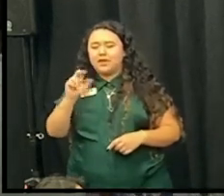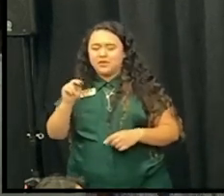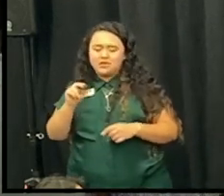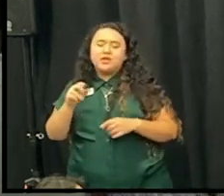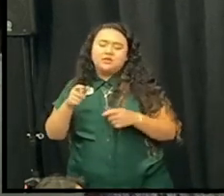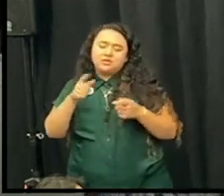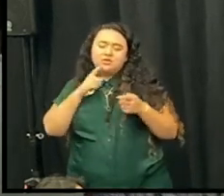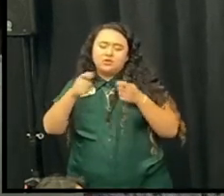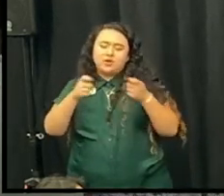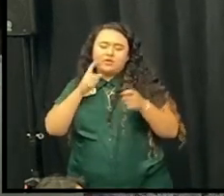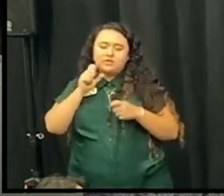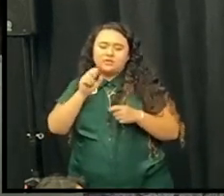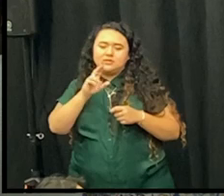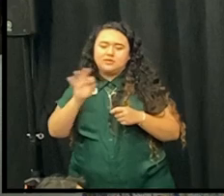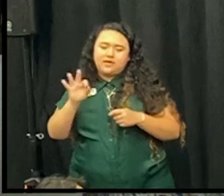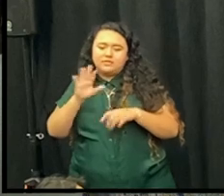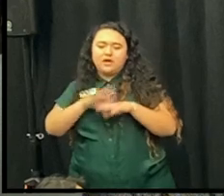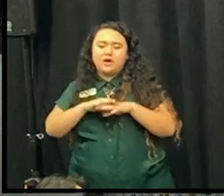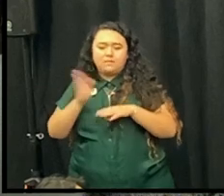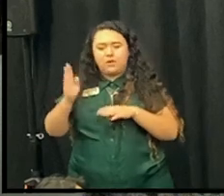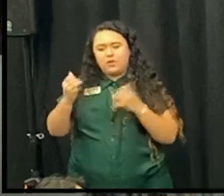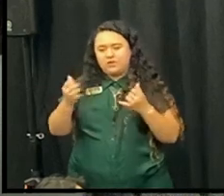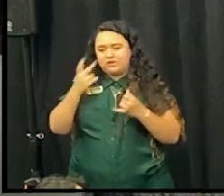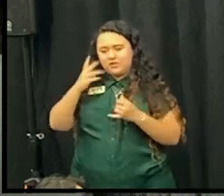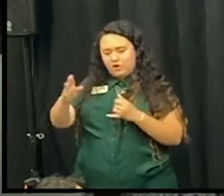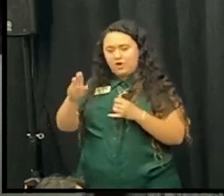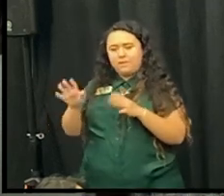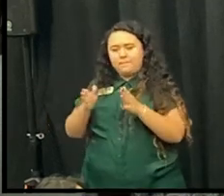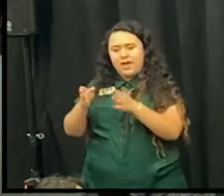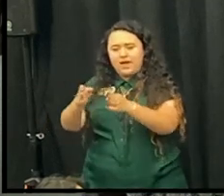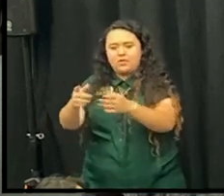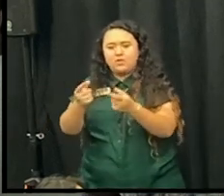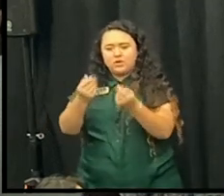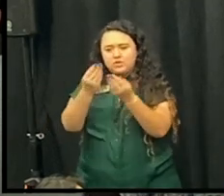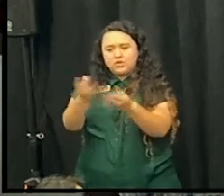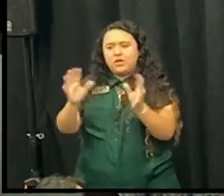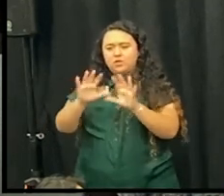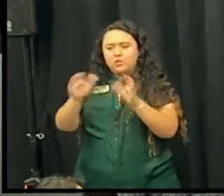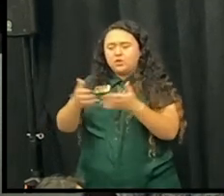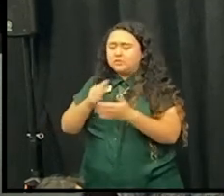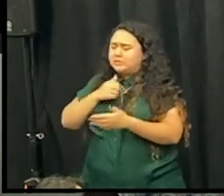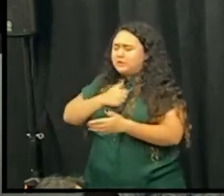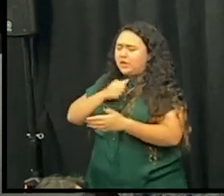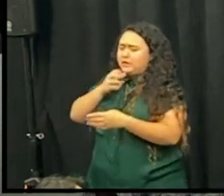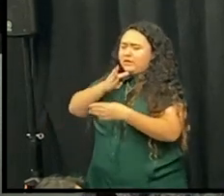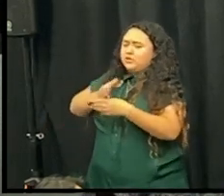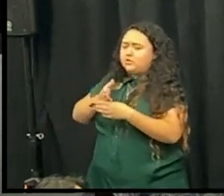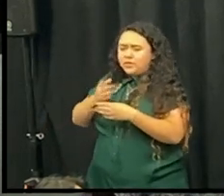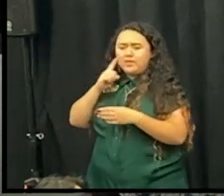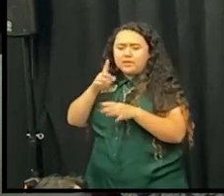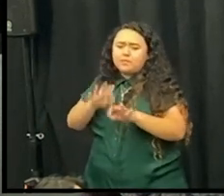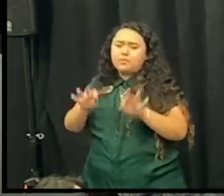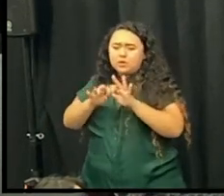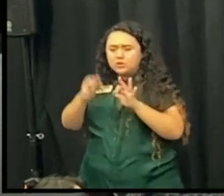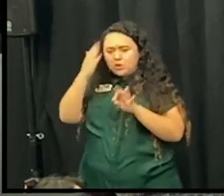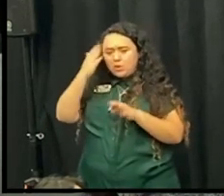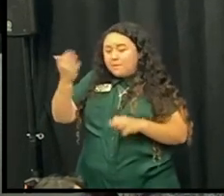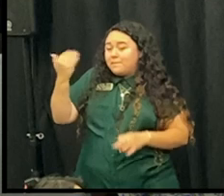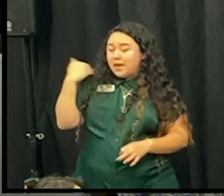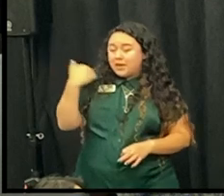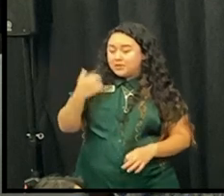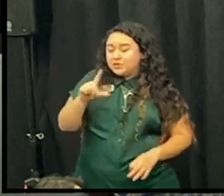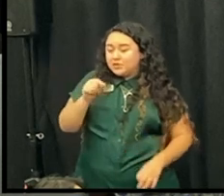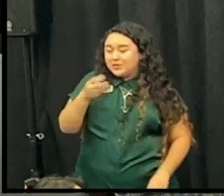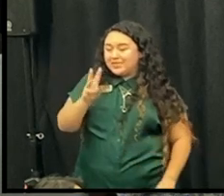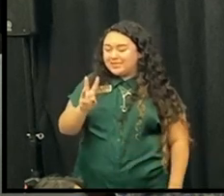so you can see the trajectory of what she has to say to the world as well. And Georgia, not to interrupt, but I think it's important to note that this was in 2016, which